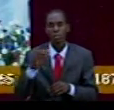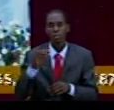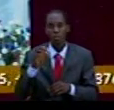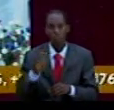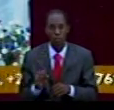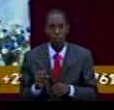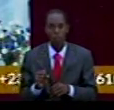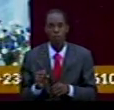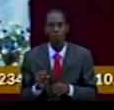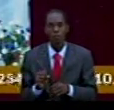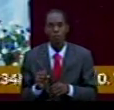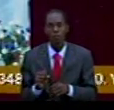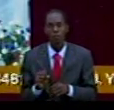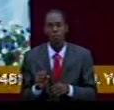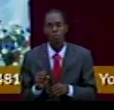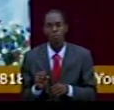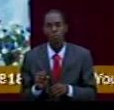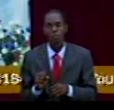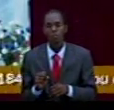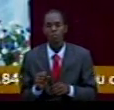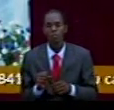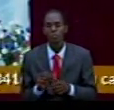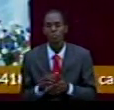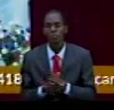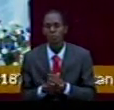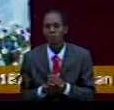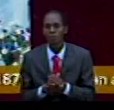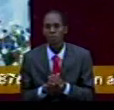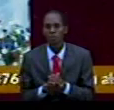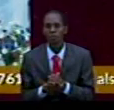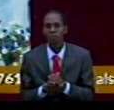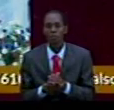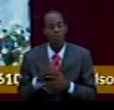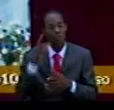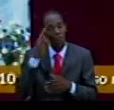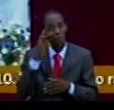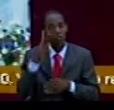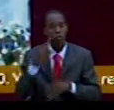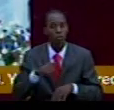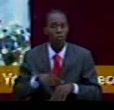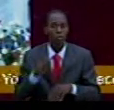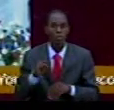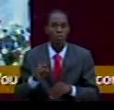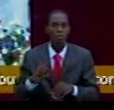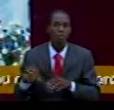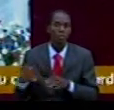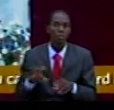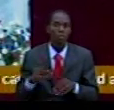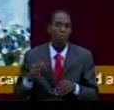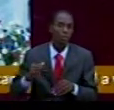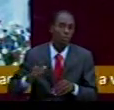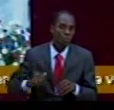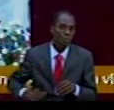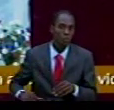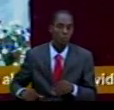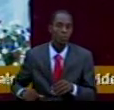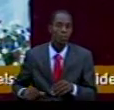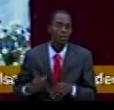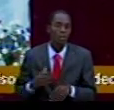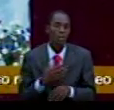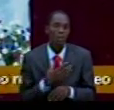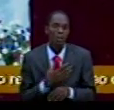abscess that led to serious operation for two times. After the operation, it was bringing out pus and poo.